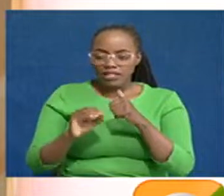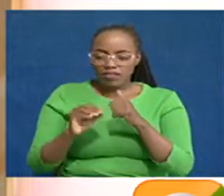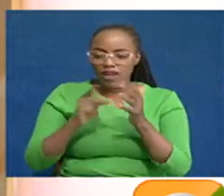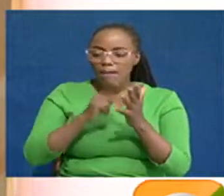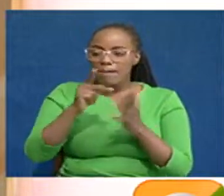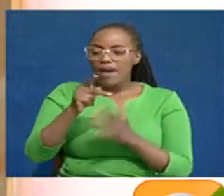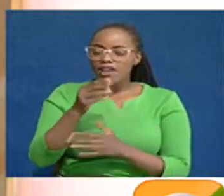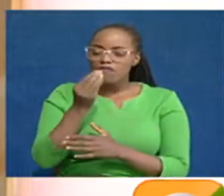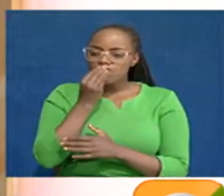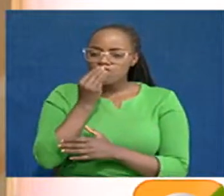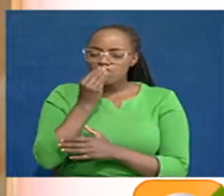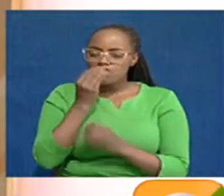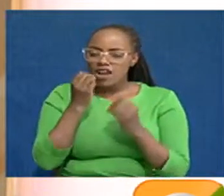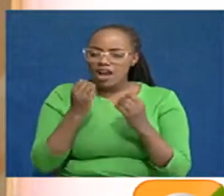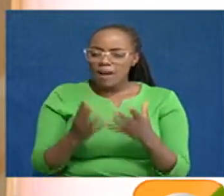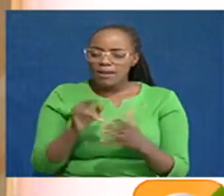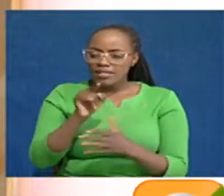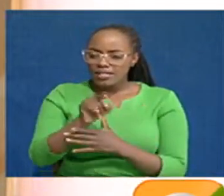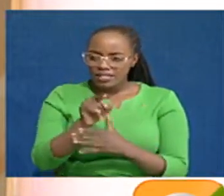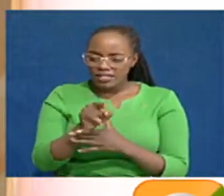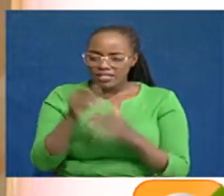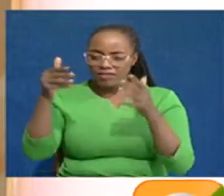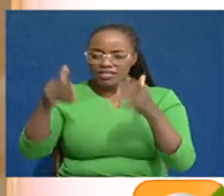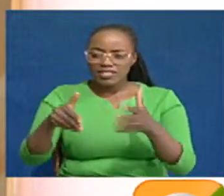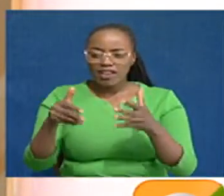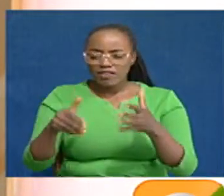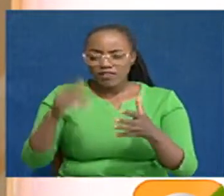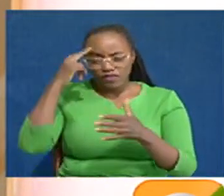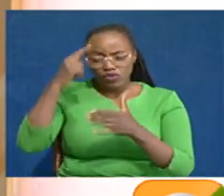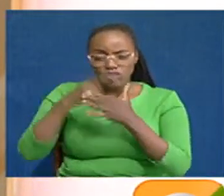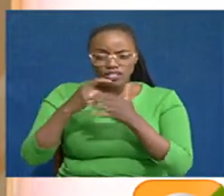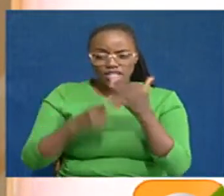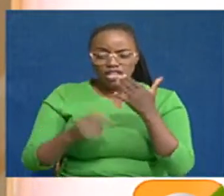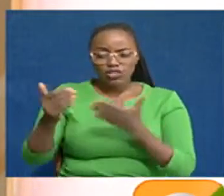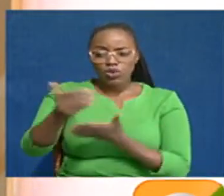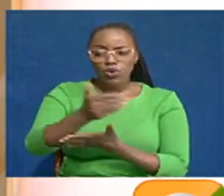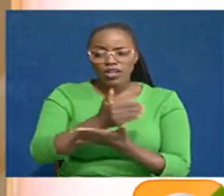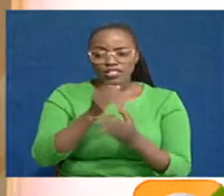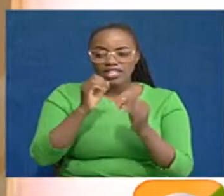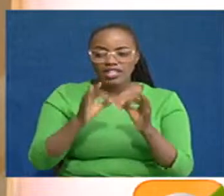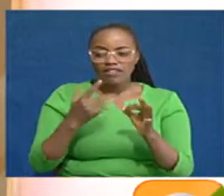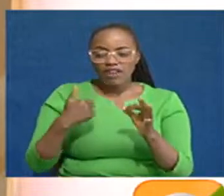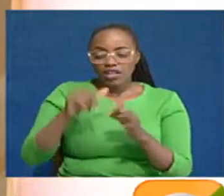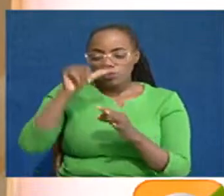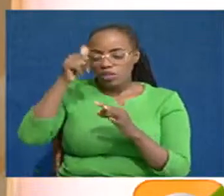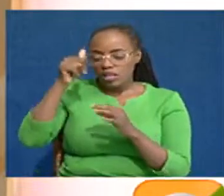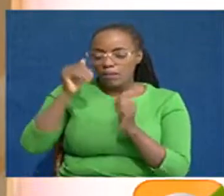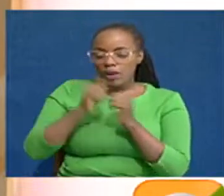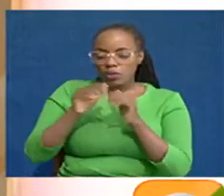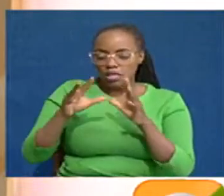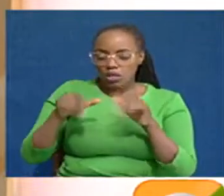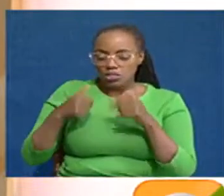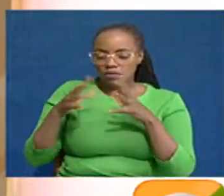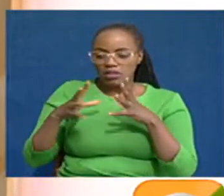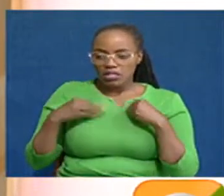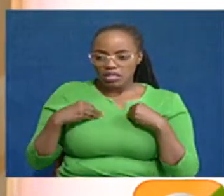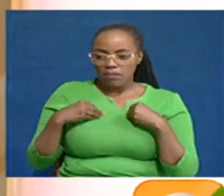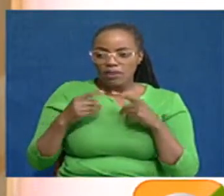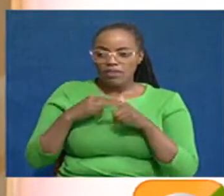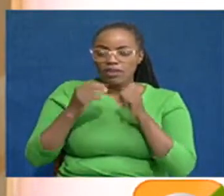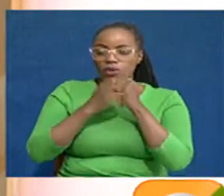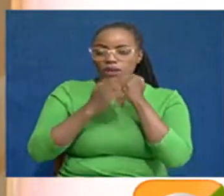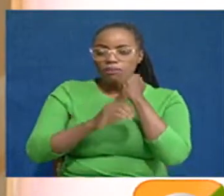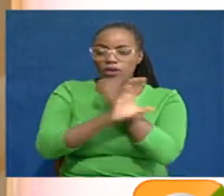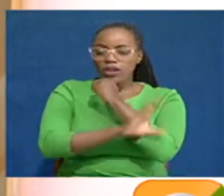food, how much money is actually available for tax collection. And if we are smart with ourselves and accept that we are a poor country,